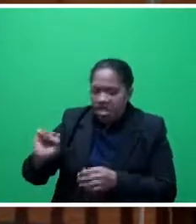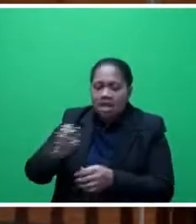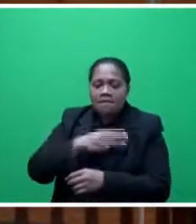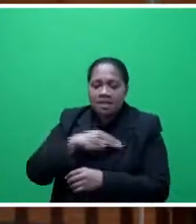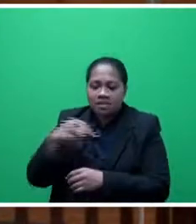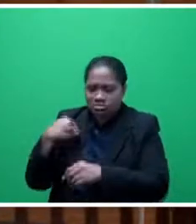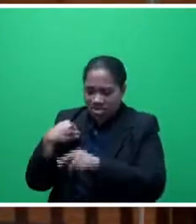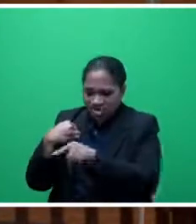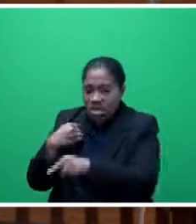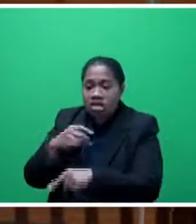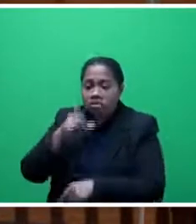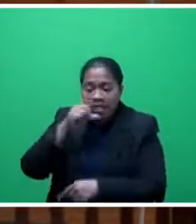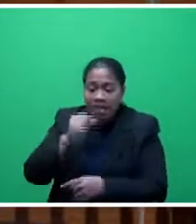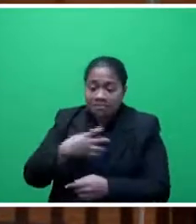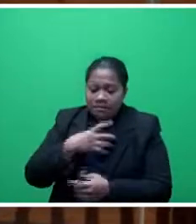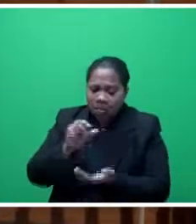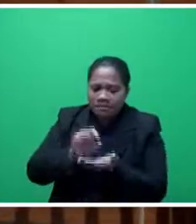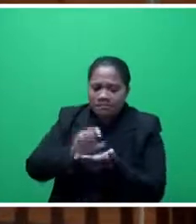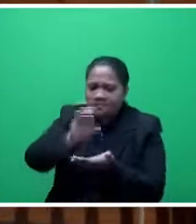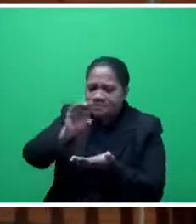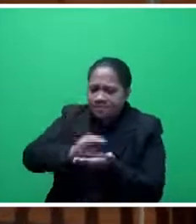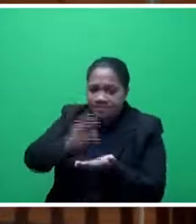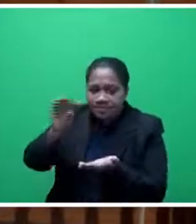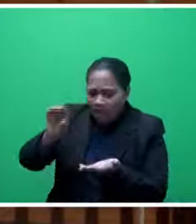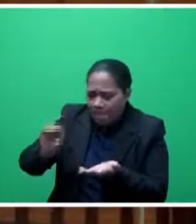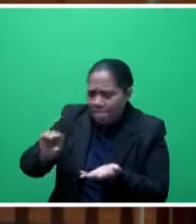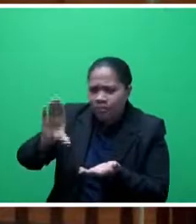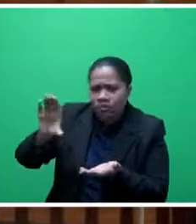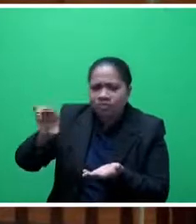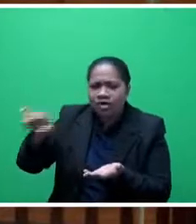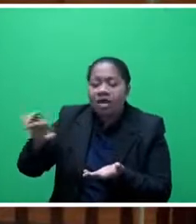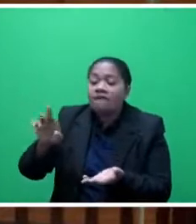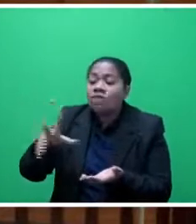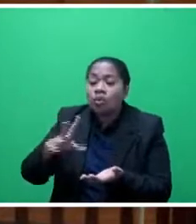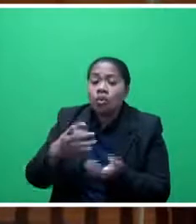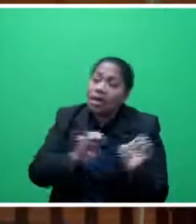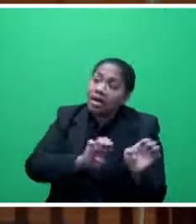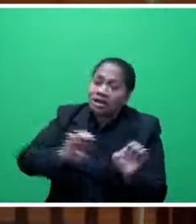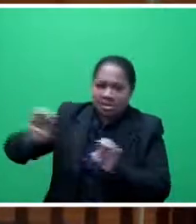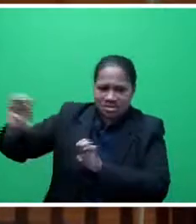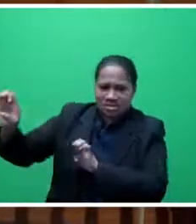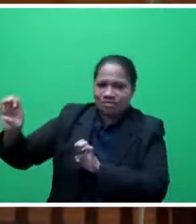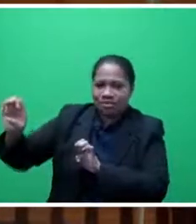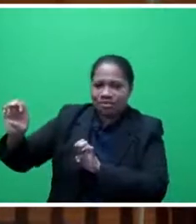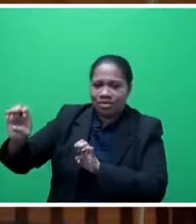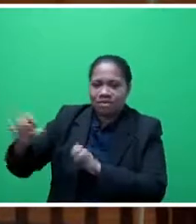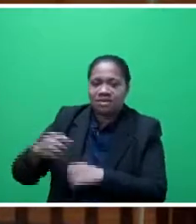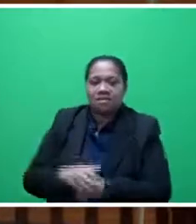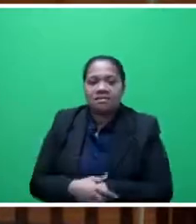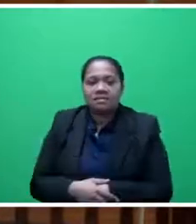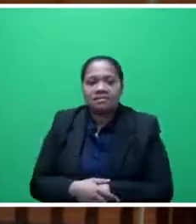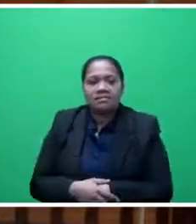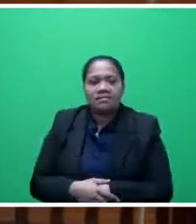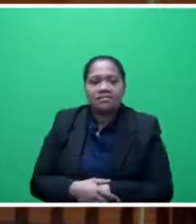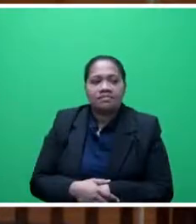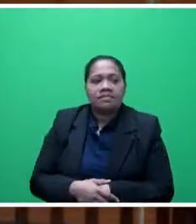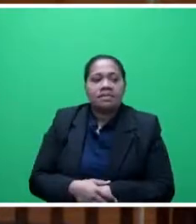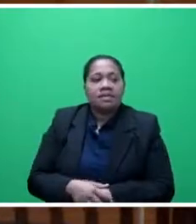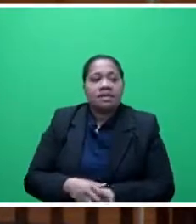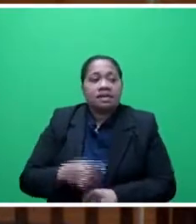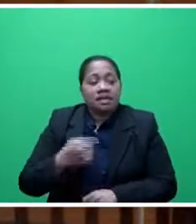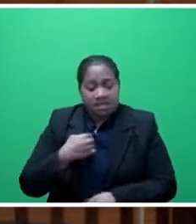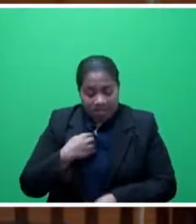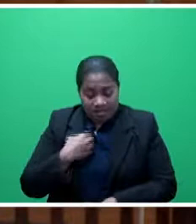that they can develop even more for export? And I referred especially to the plans